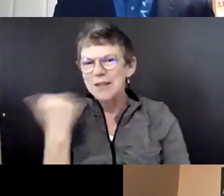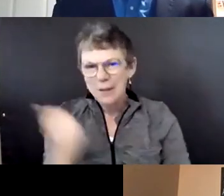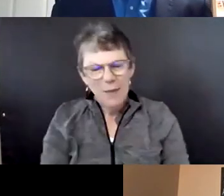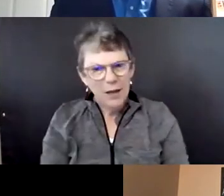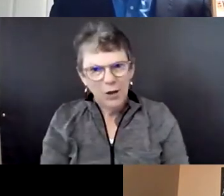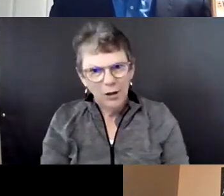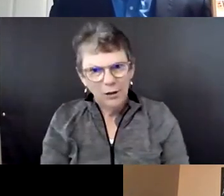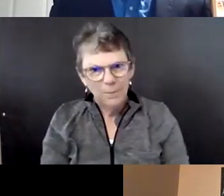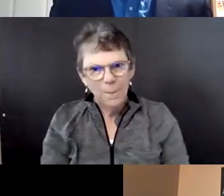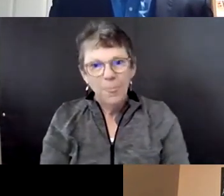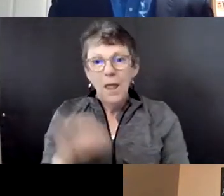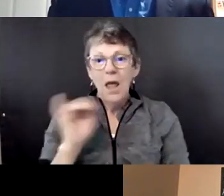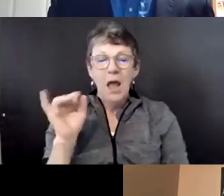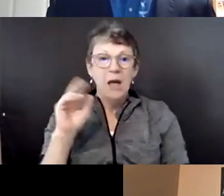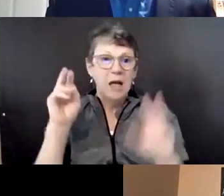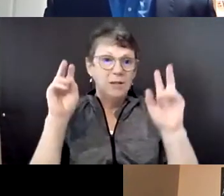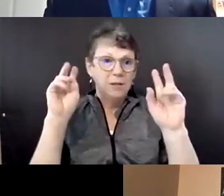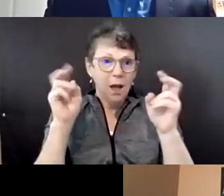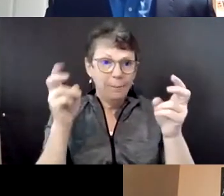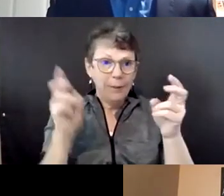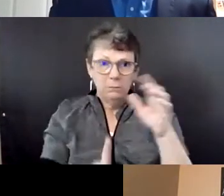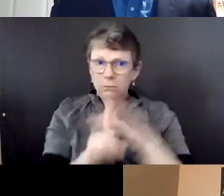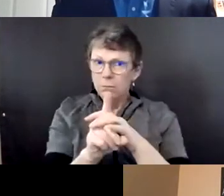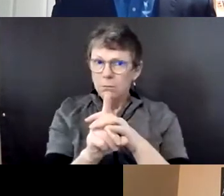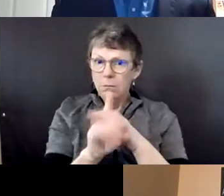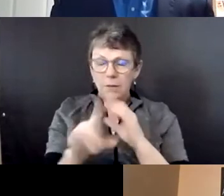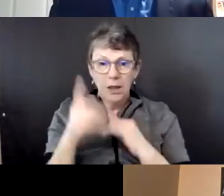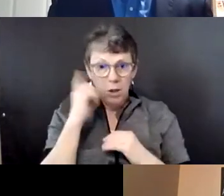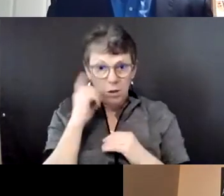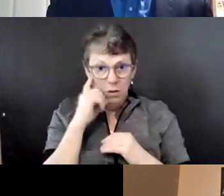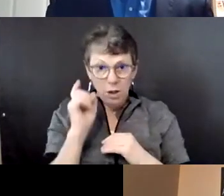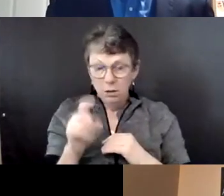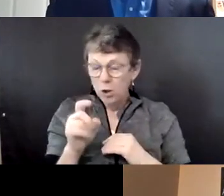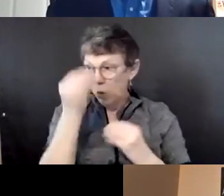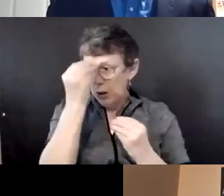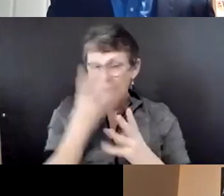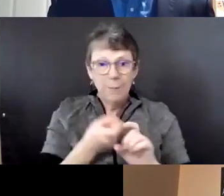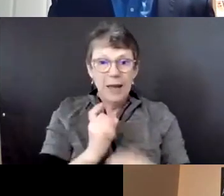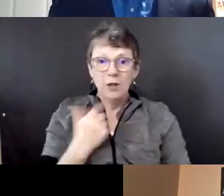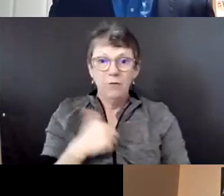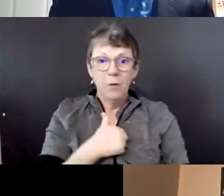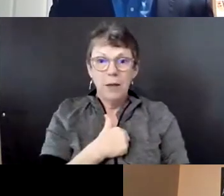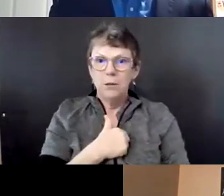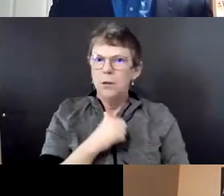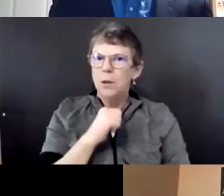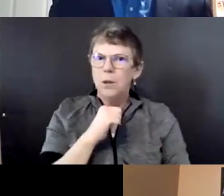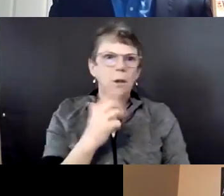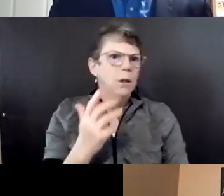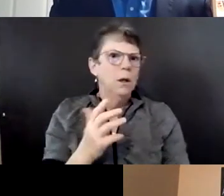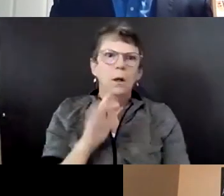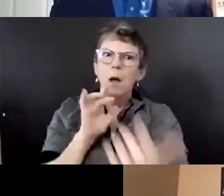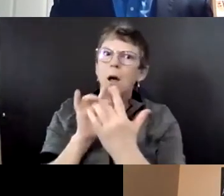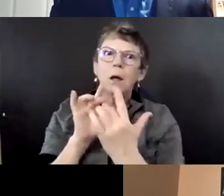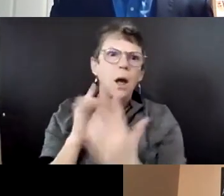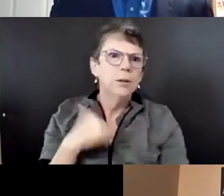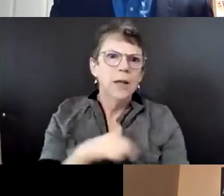come across your desk that you think you need information from us, do not hesitate to reach out to myself or to Chad,